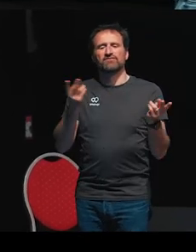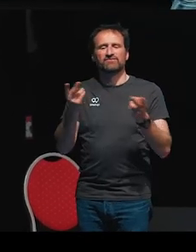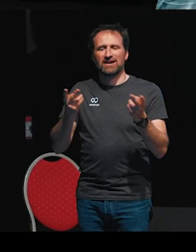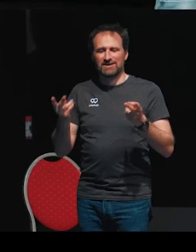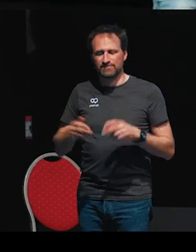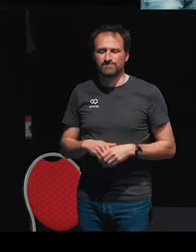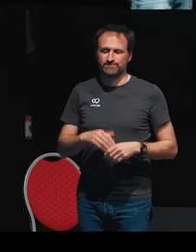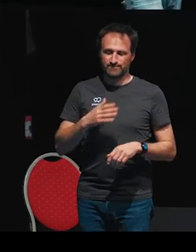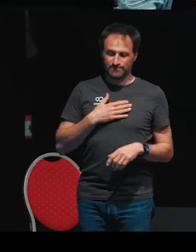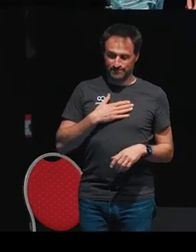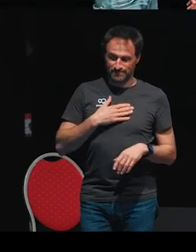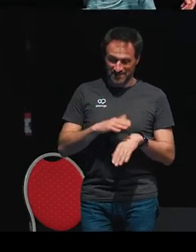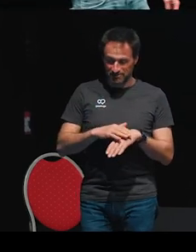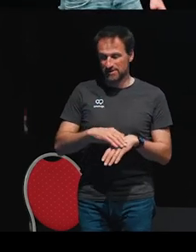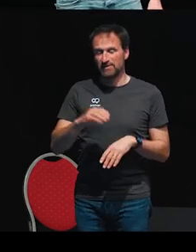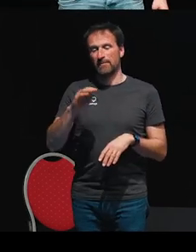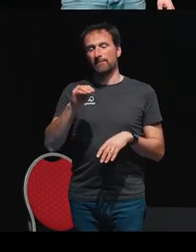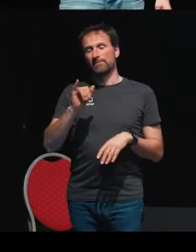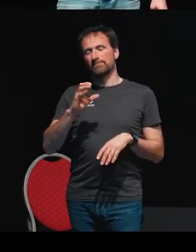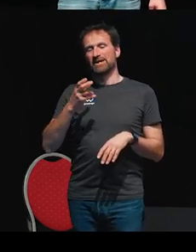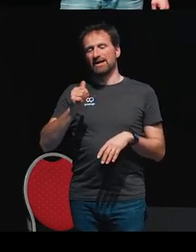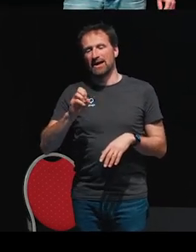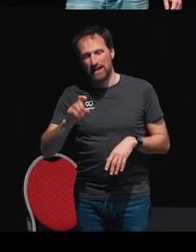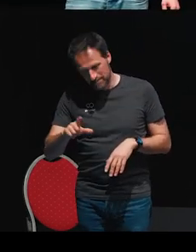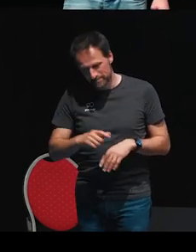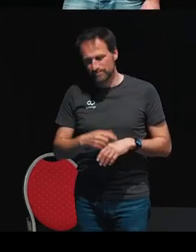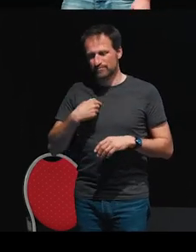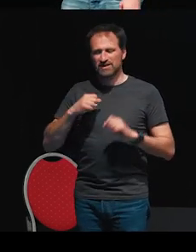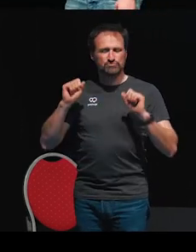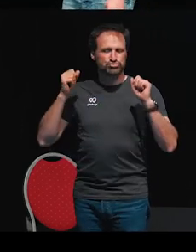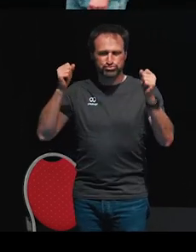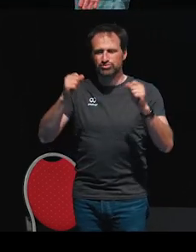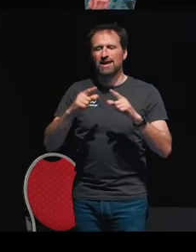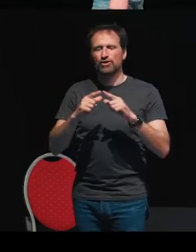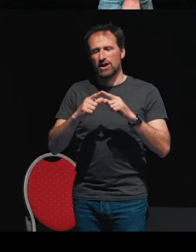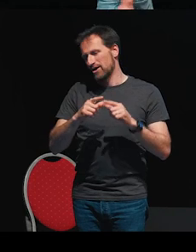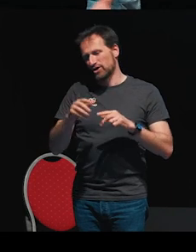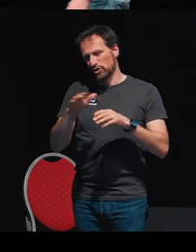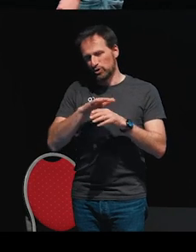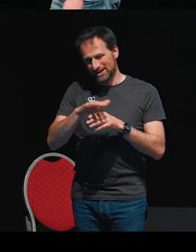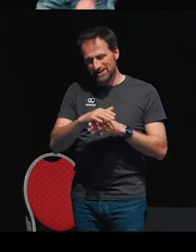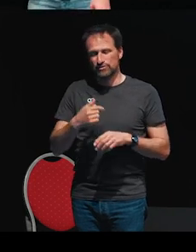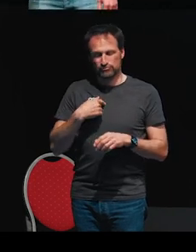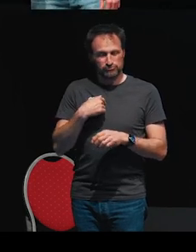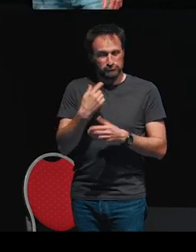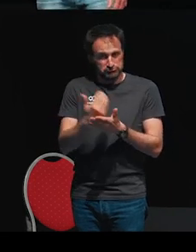name is Michael. I'm very active in the Angular community, and I do my living out of workshops and